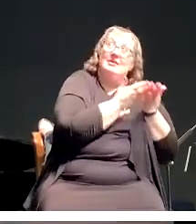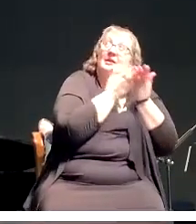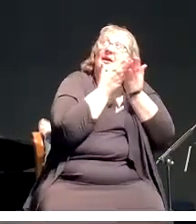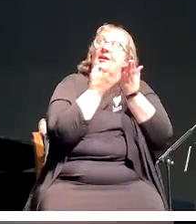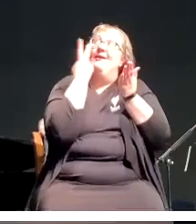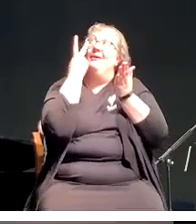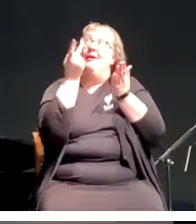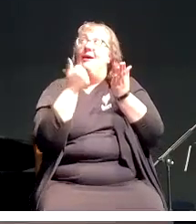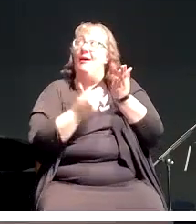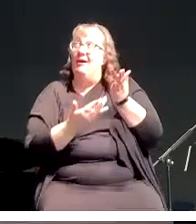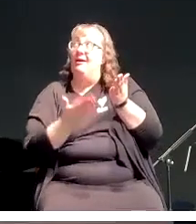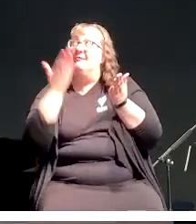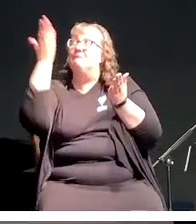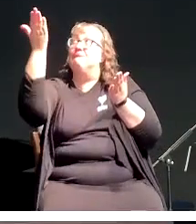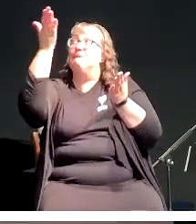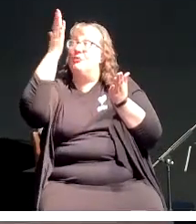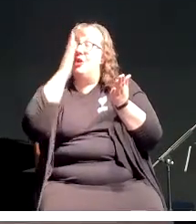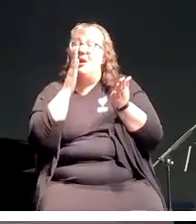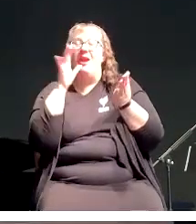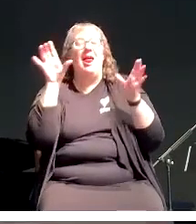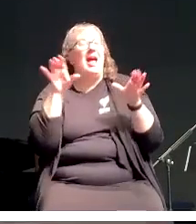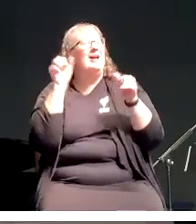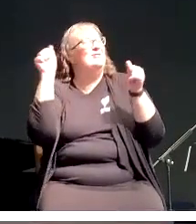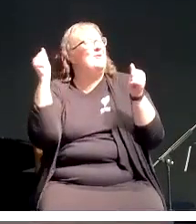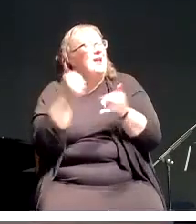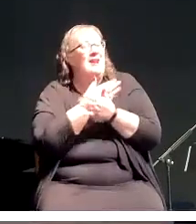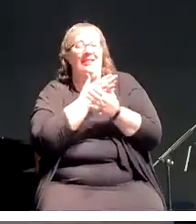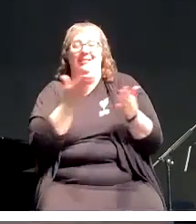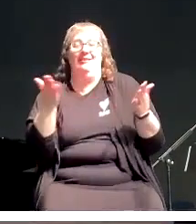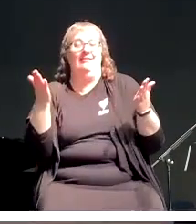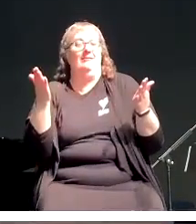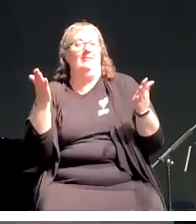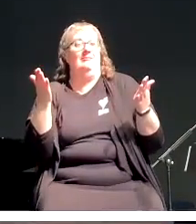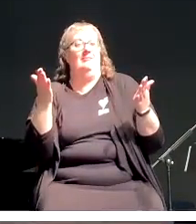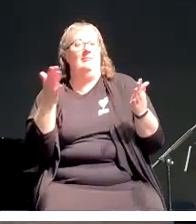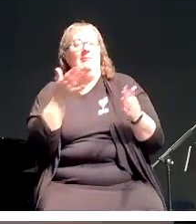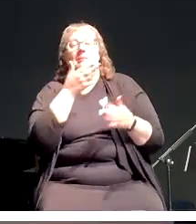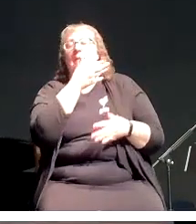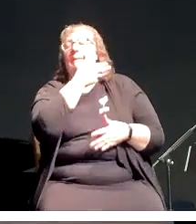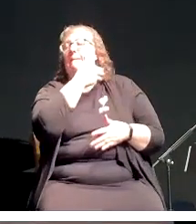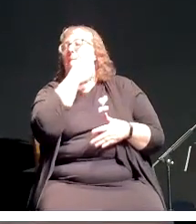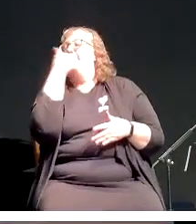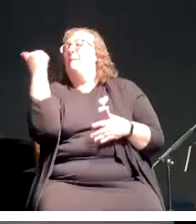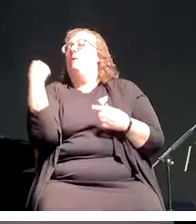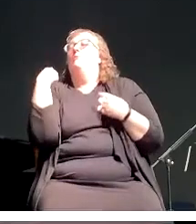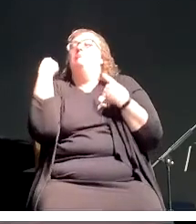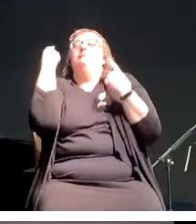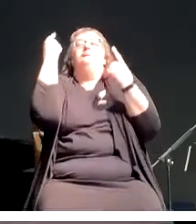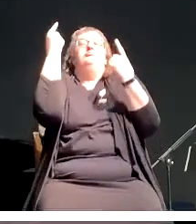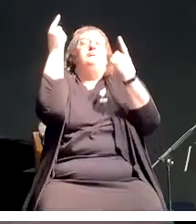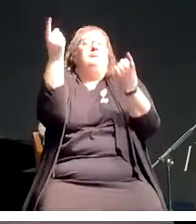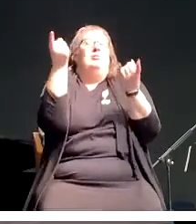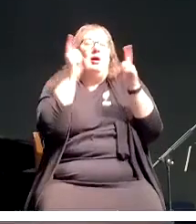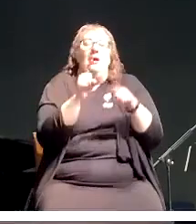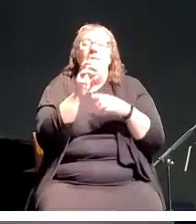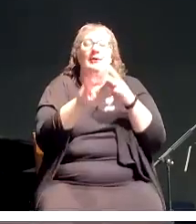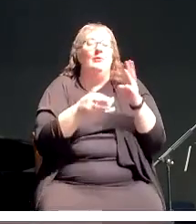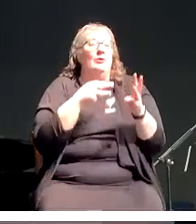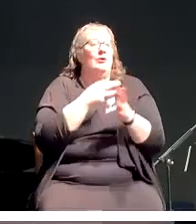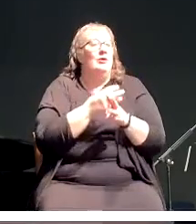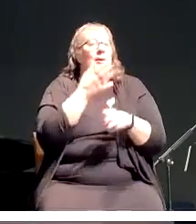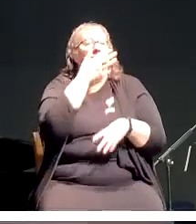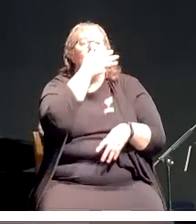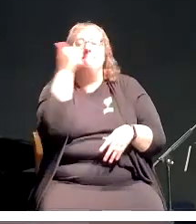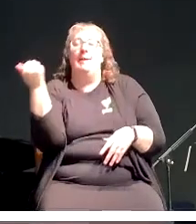God, and I can do anything. It is the best thing that has ever happened to this world, and it is the